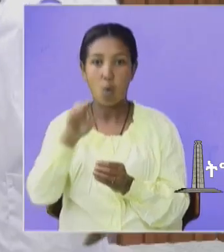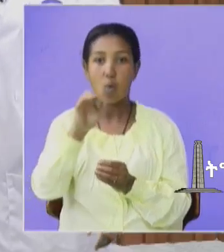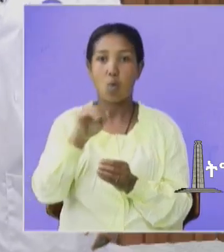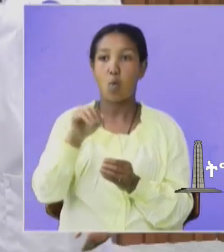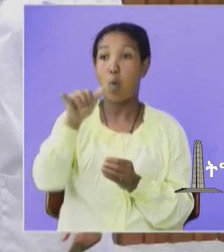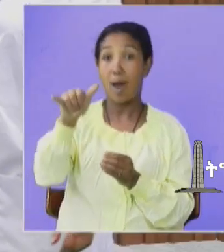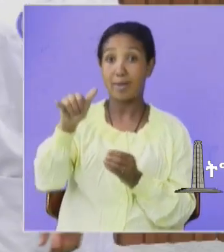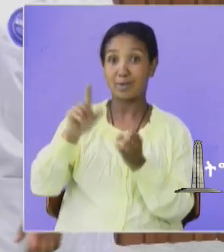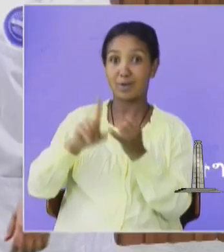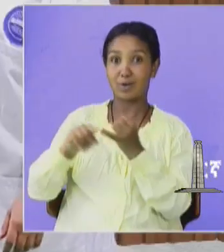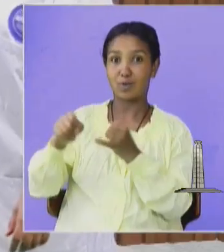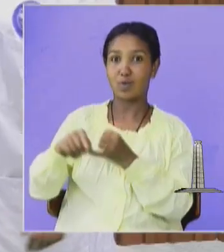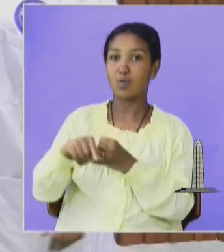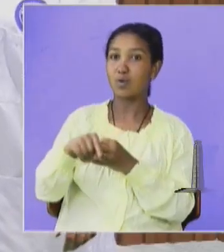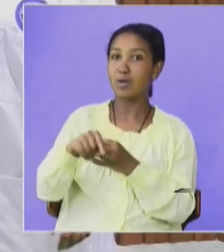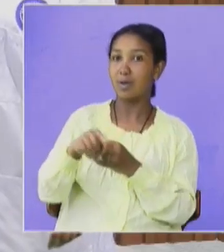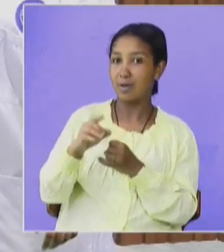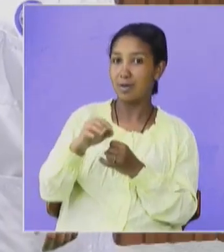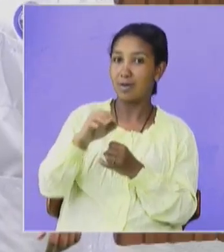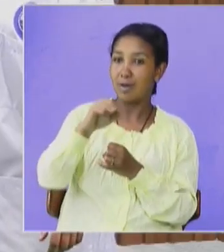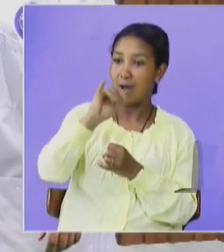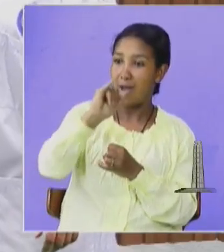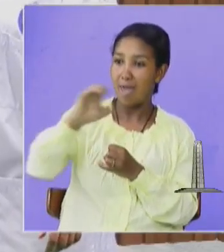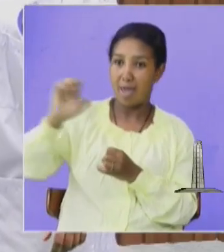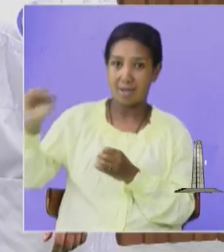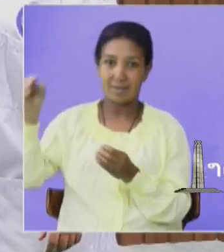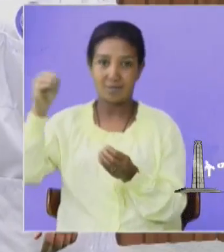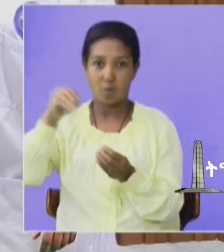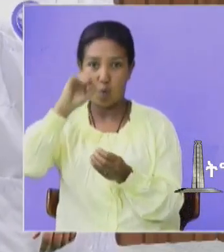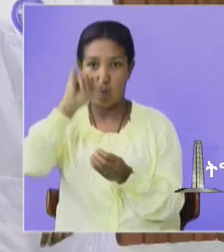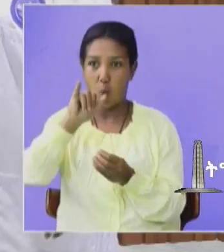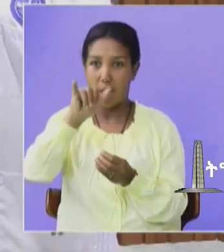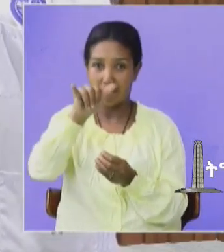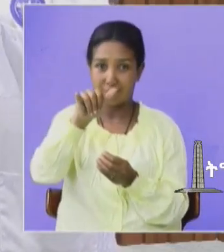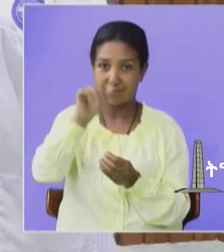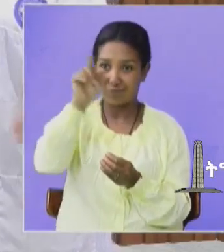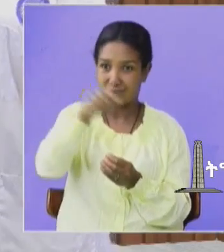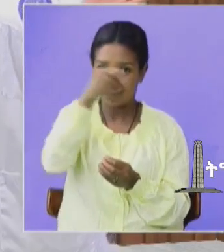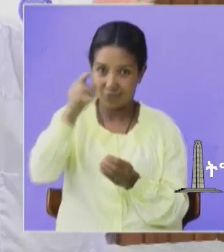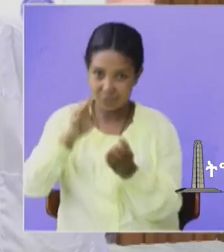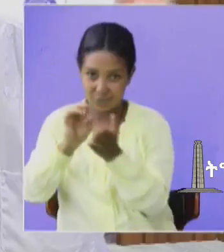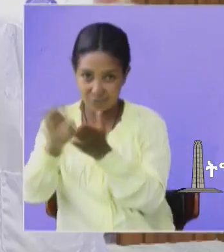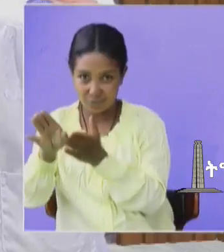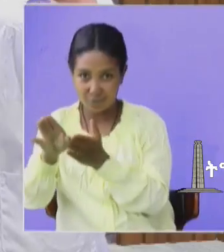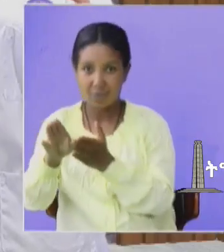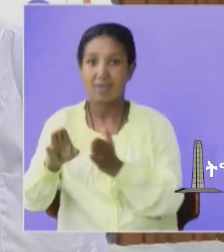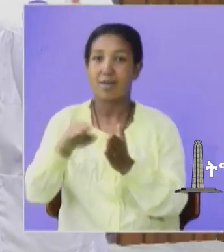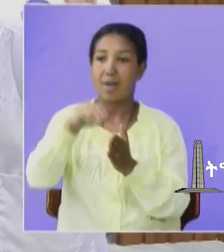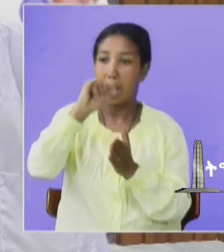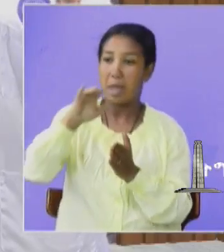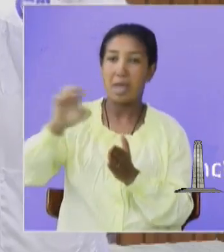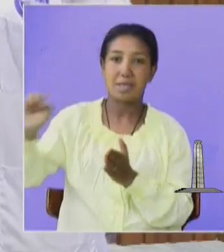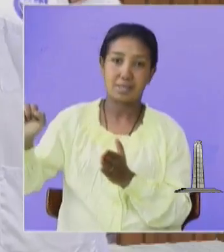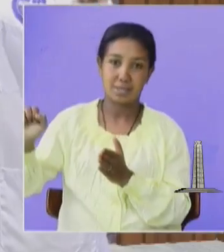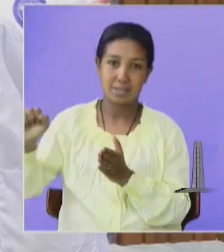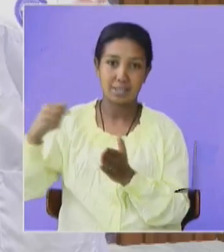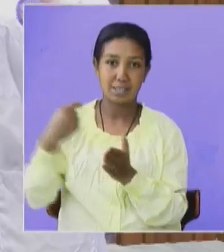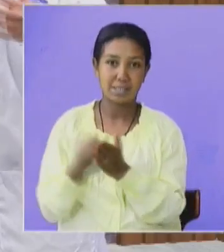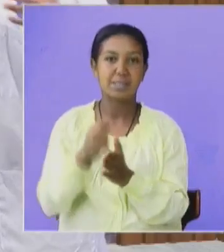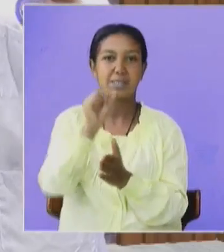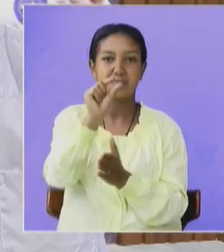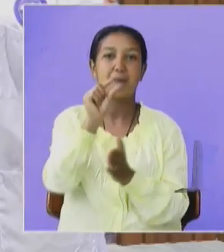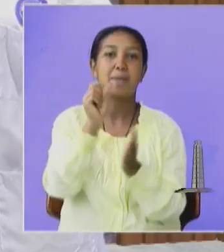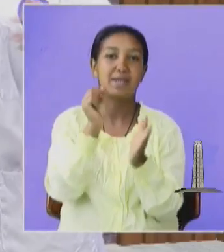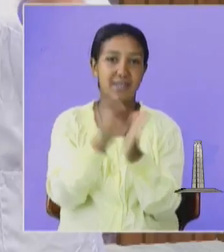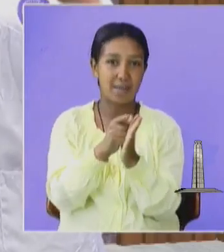Watch, watch. Go, goes. We can have also more examples. These are some examples